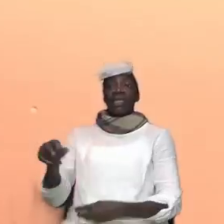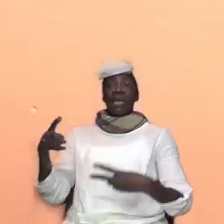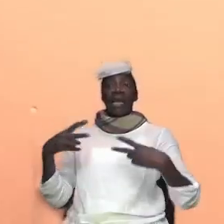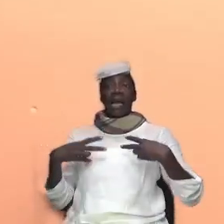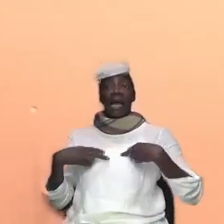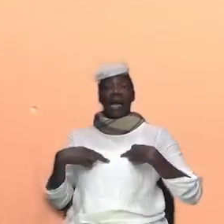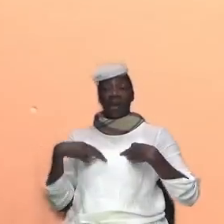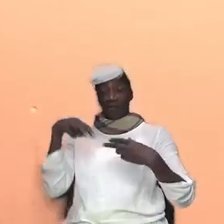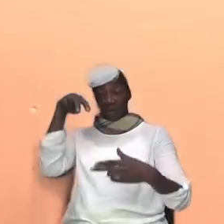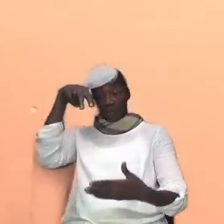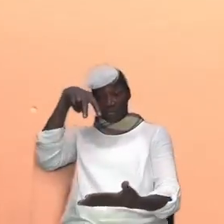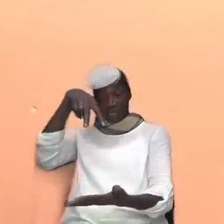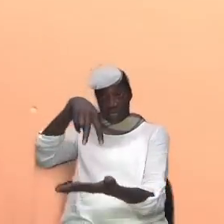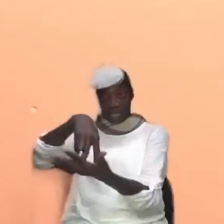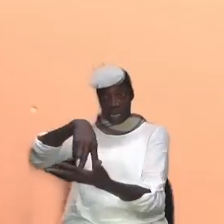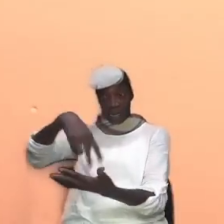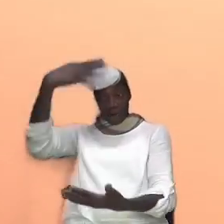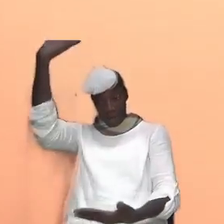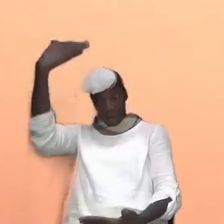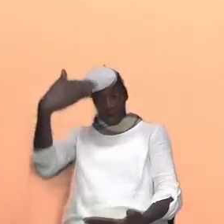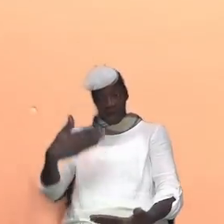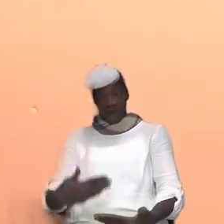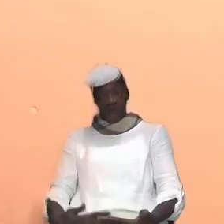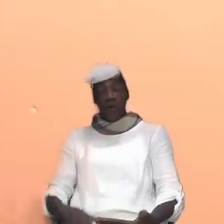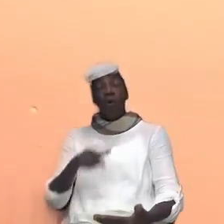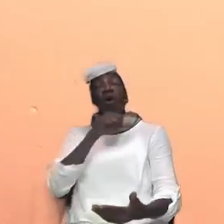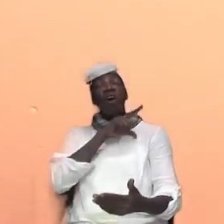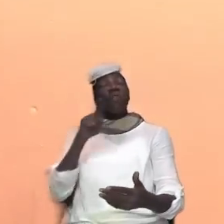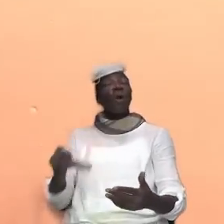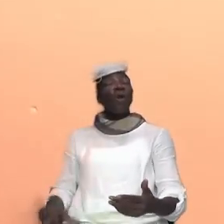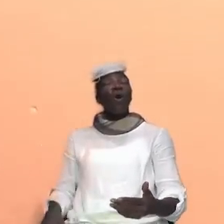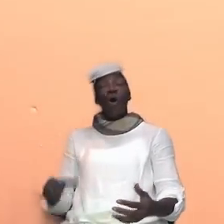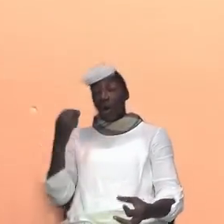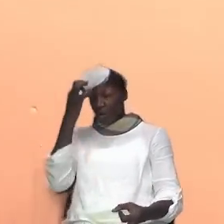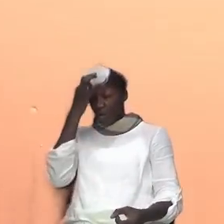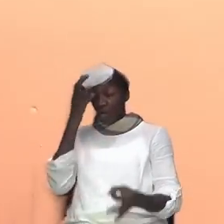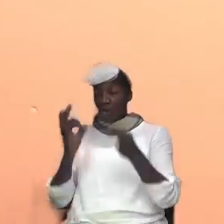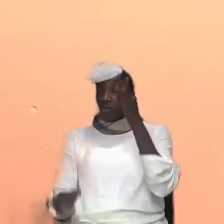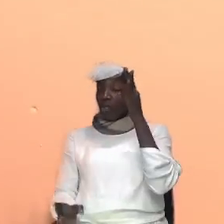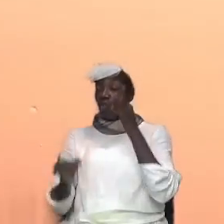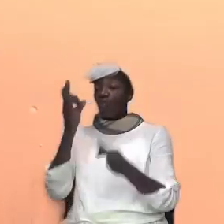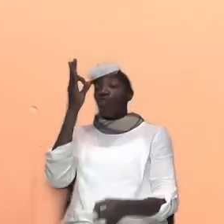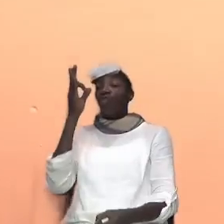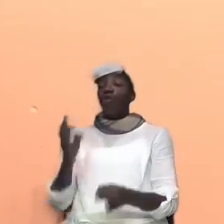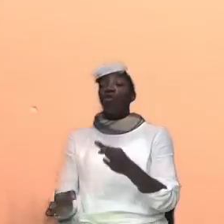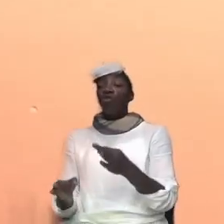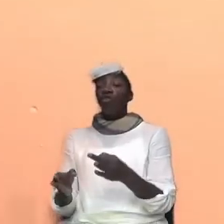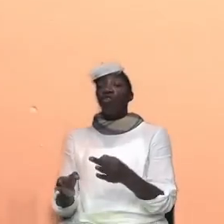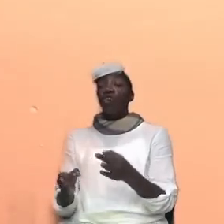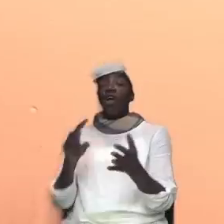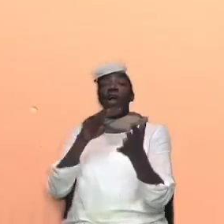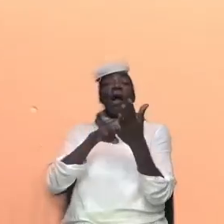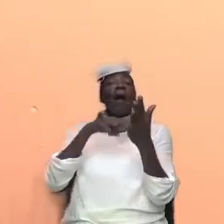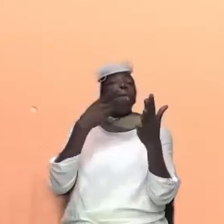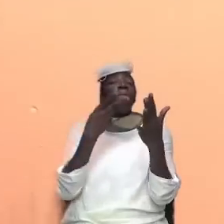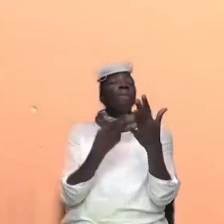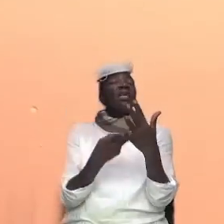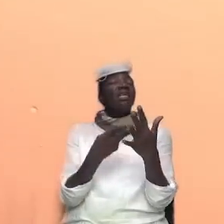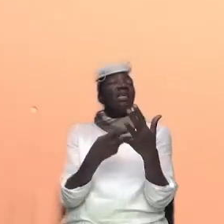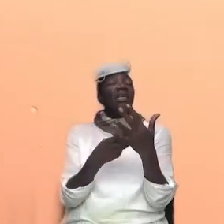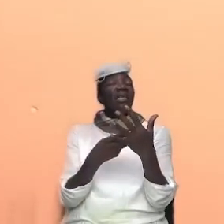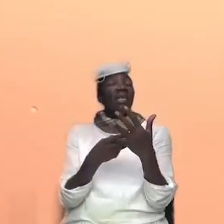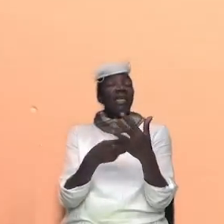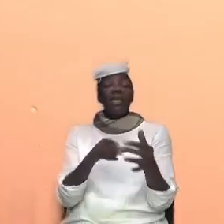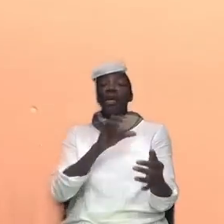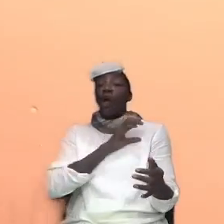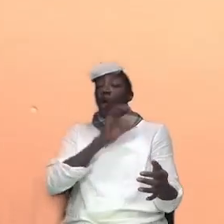stand before the Lord Jesus Christ to be judged by him. In other words, as Christians, we are going to be called